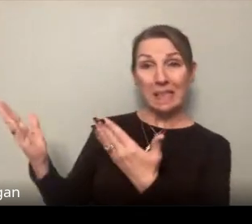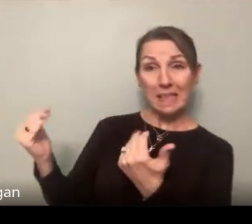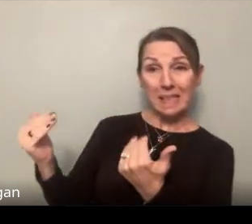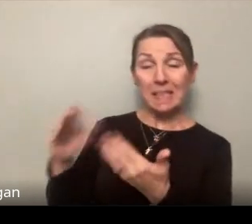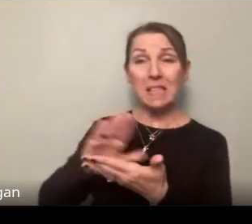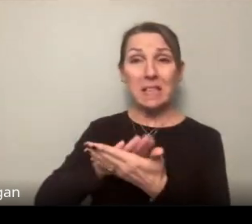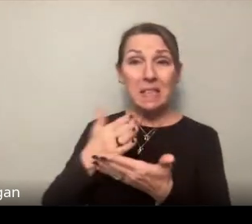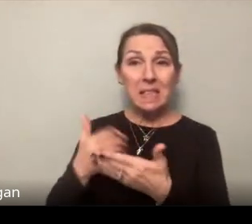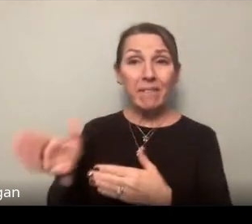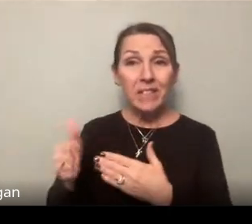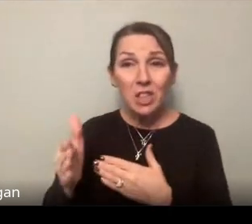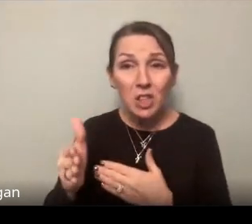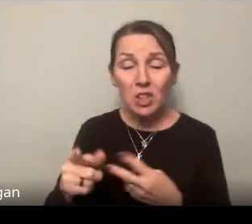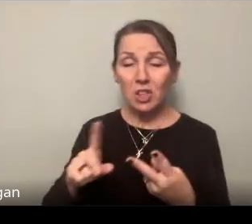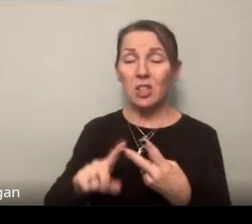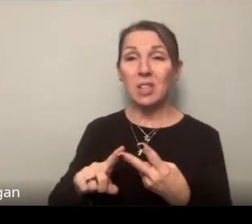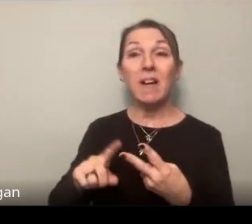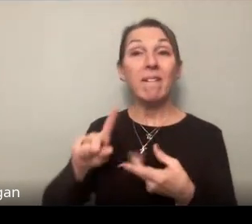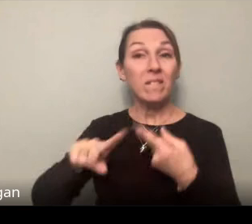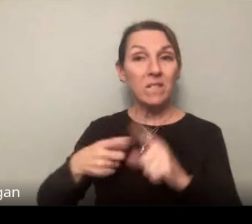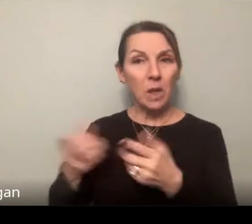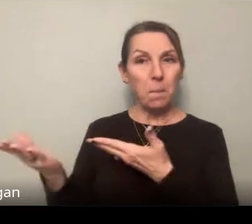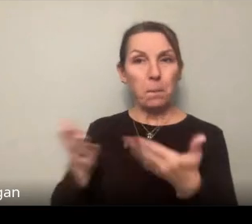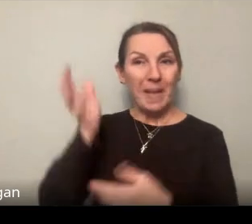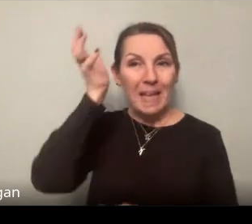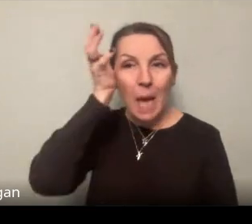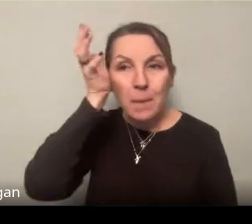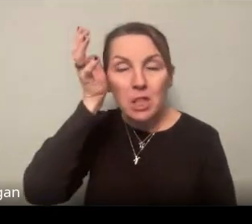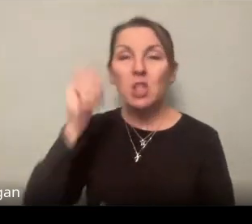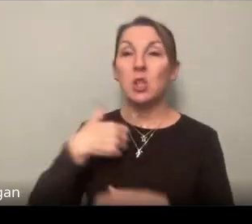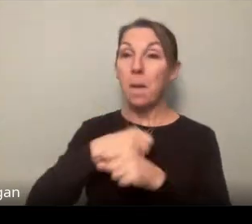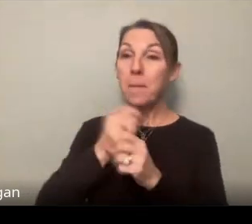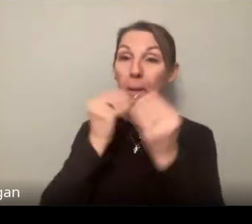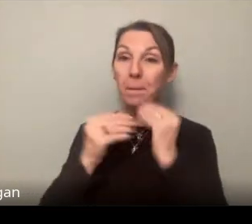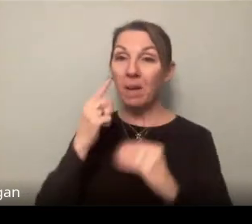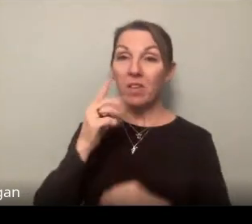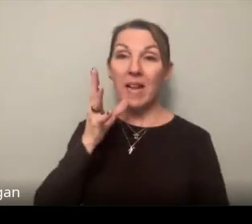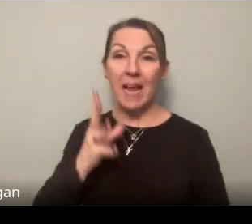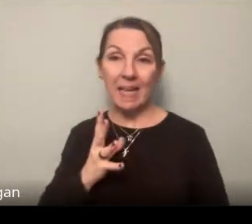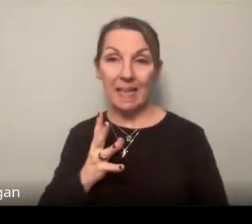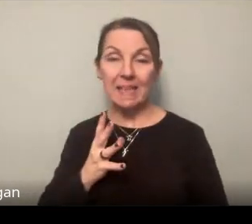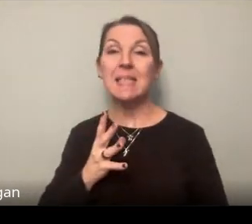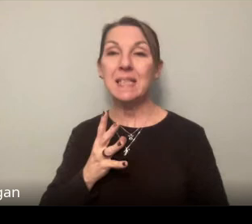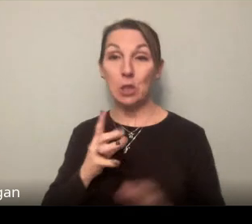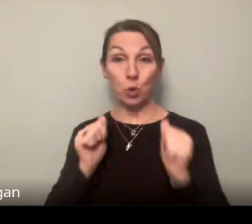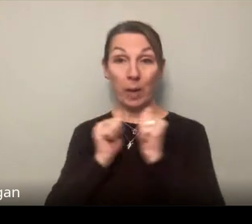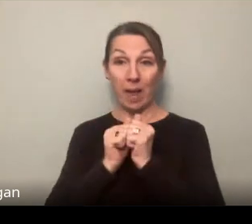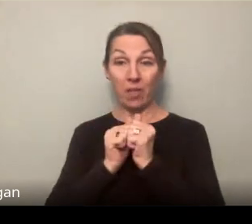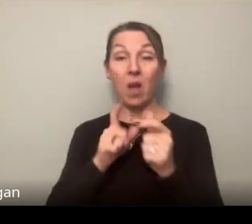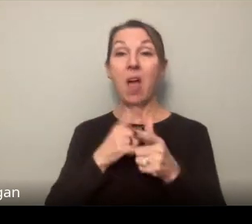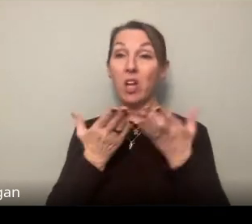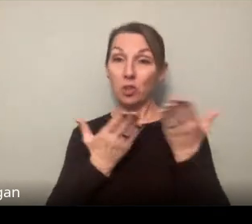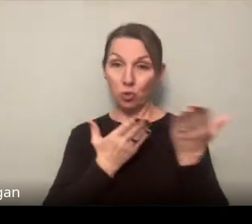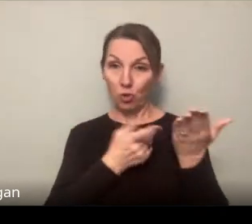fish, and my one friend would bring her cabbage, and we would just make a meal for the ladies together, and then we would